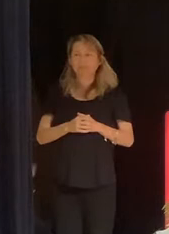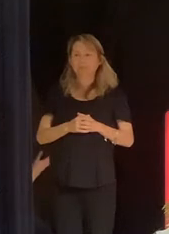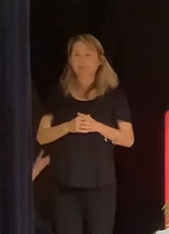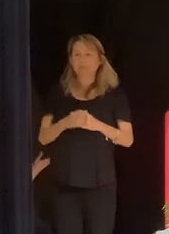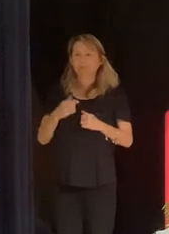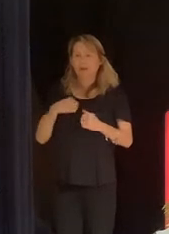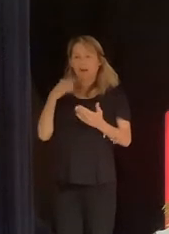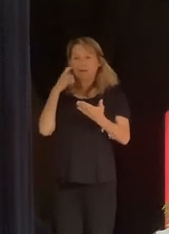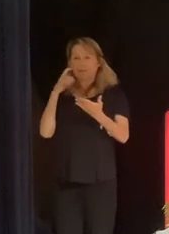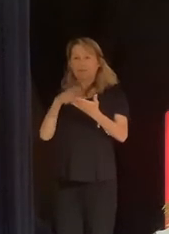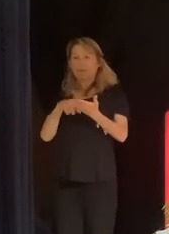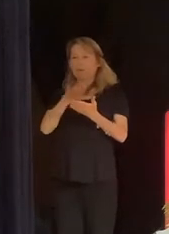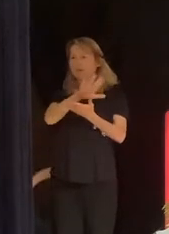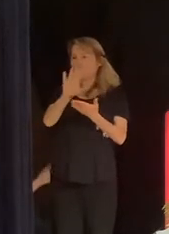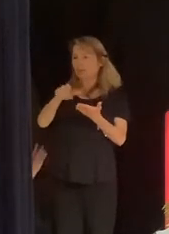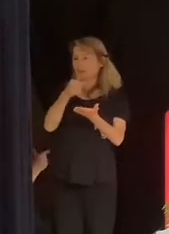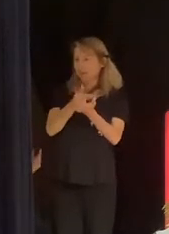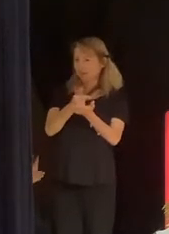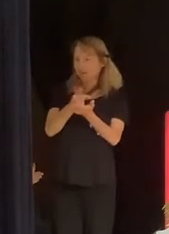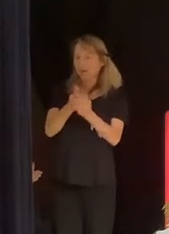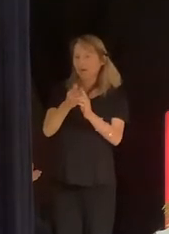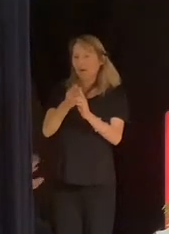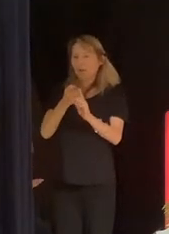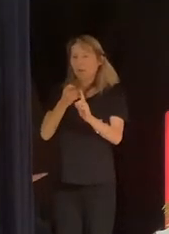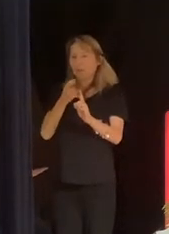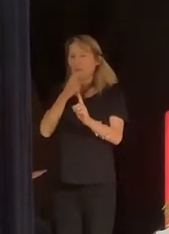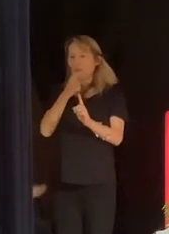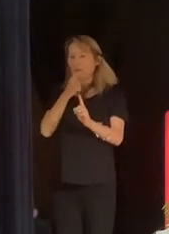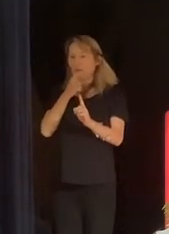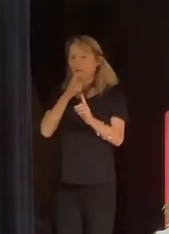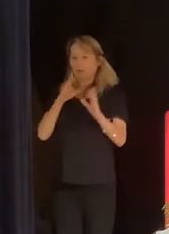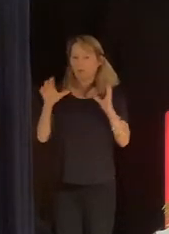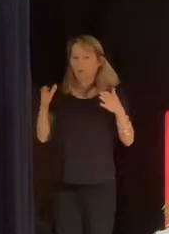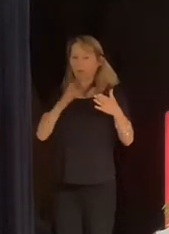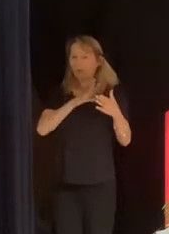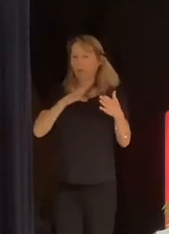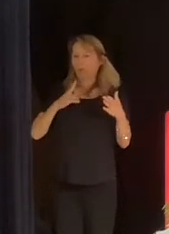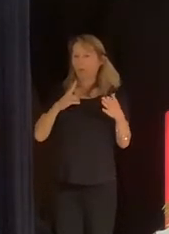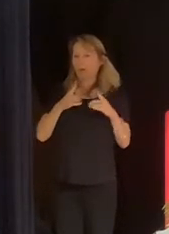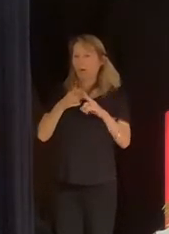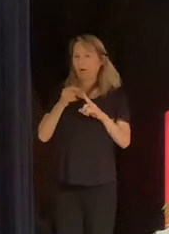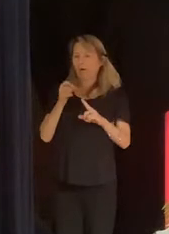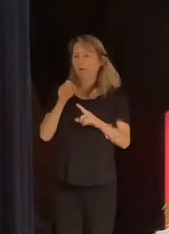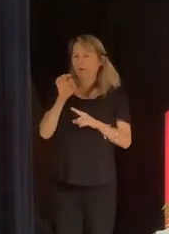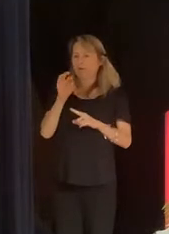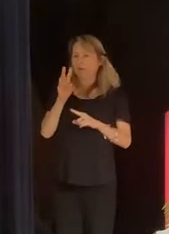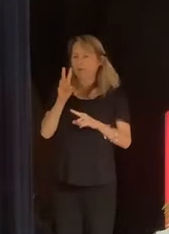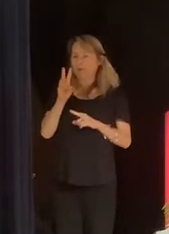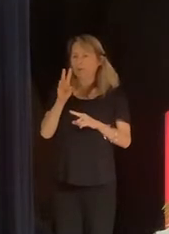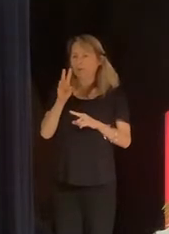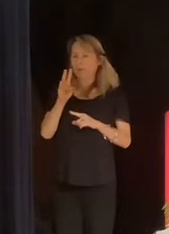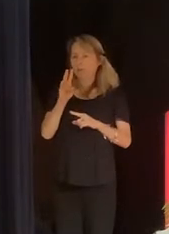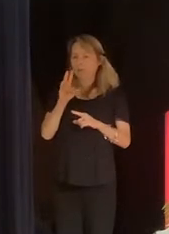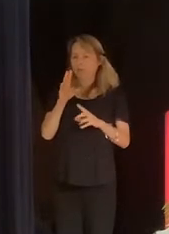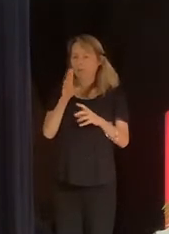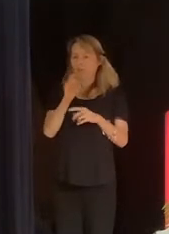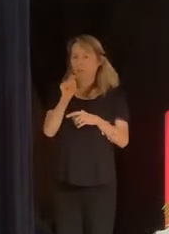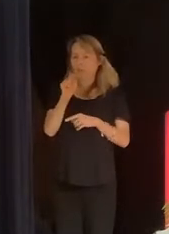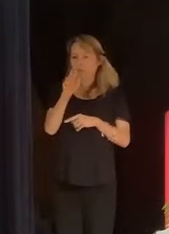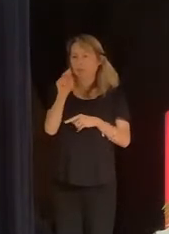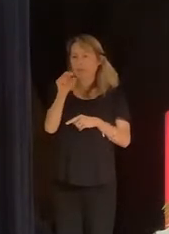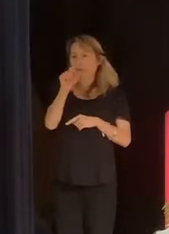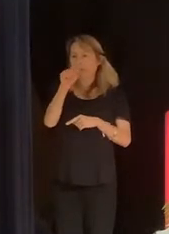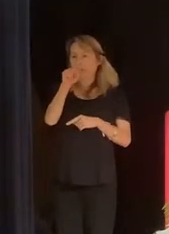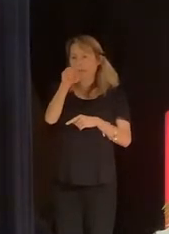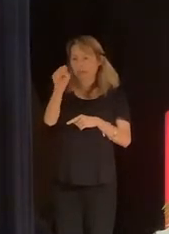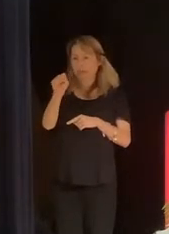your graduation on behalf of the Board of Trustees and also as the chair of the board. It's a